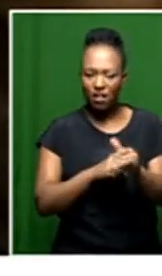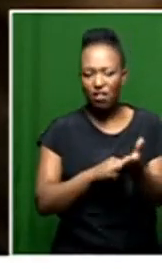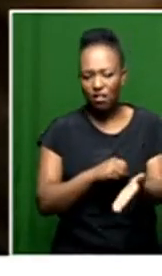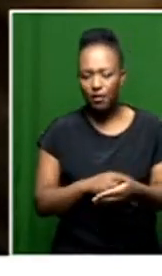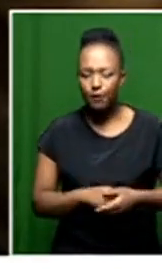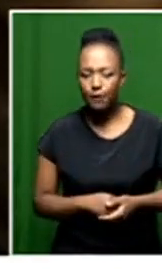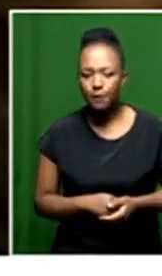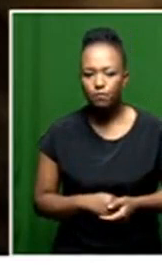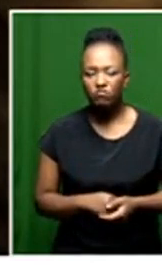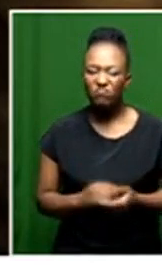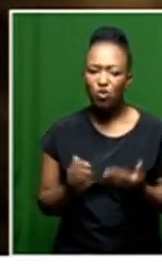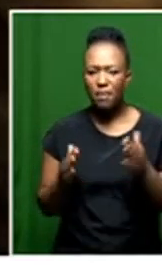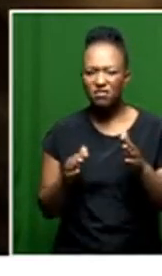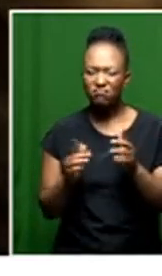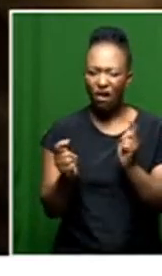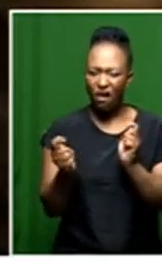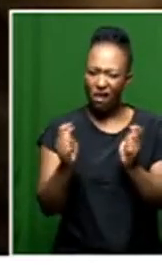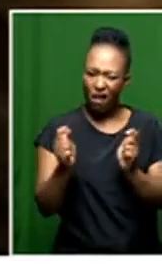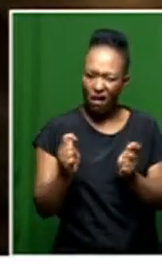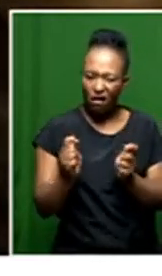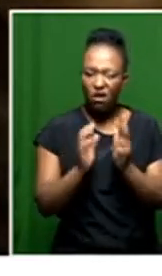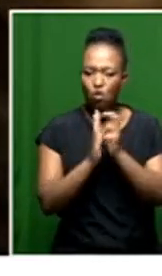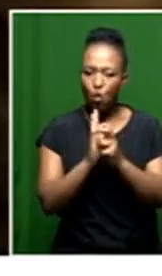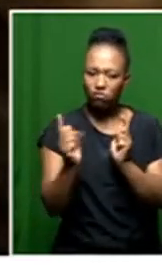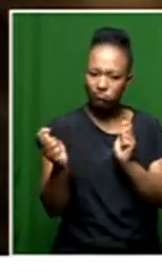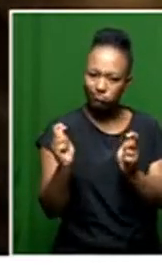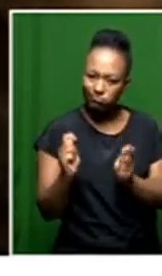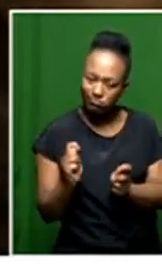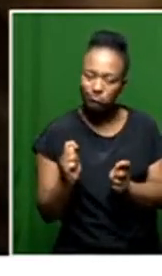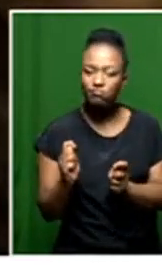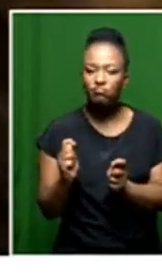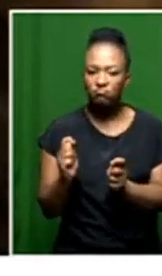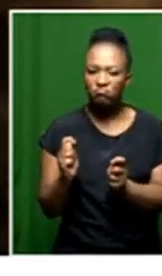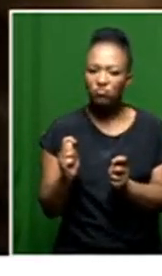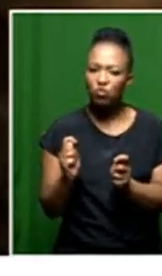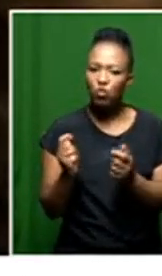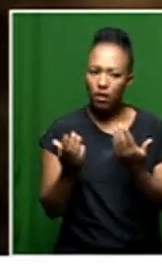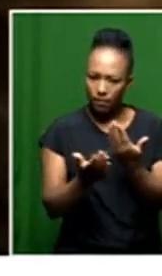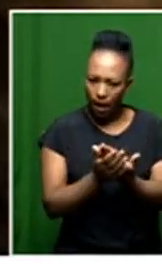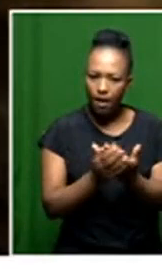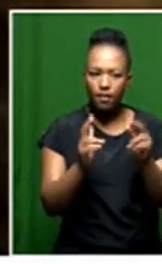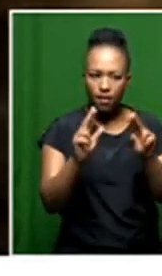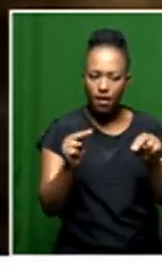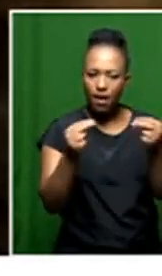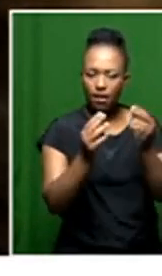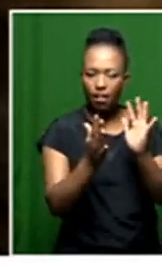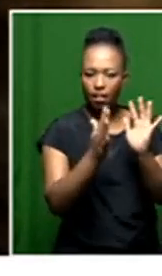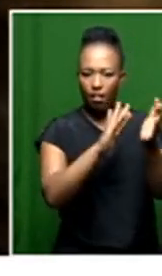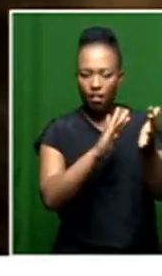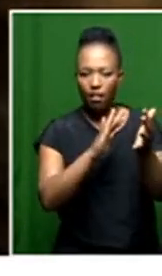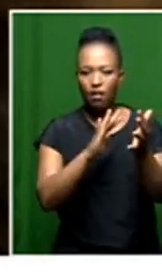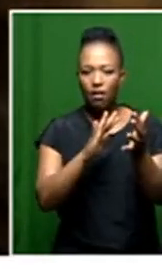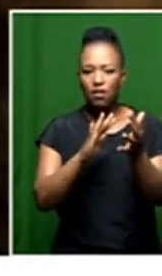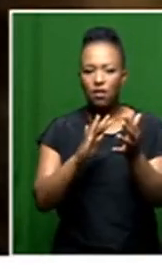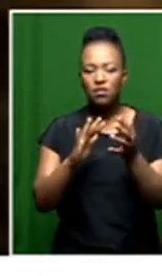So I think there are needs to be tweaked into the national state of disaster. We can remove the national state of disaster and put it into